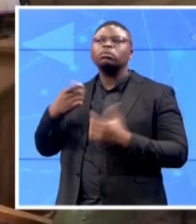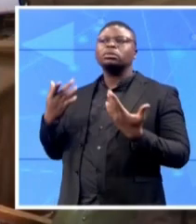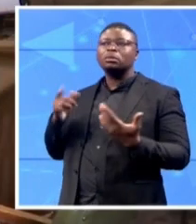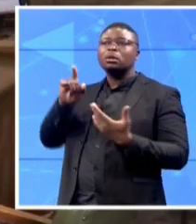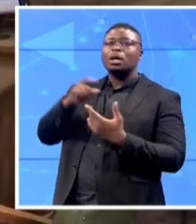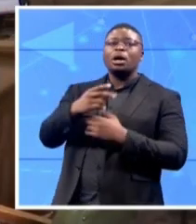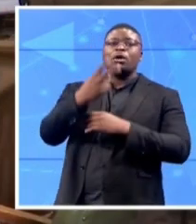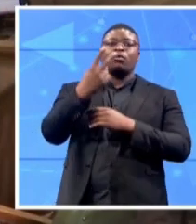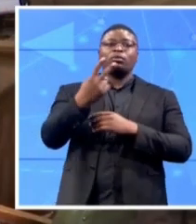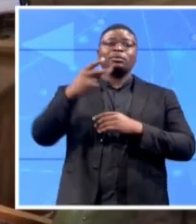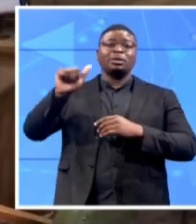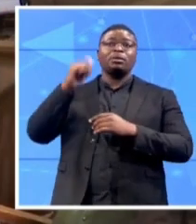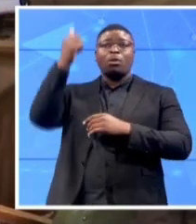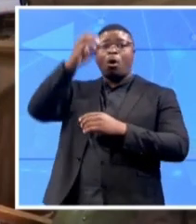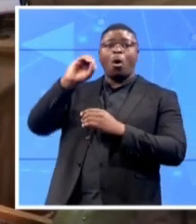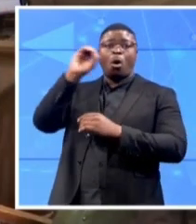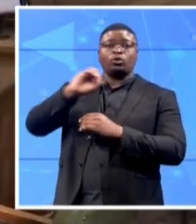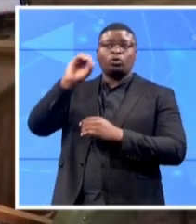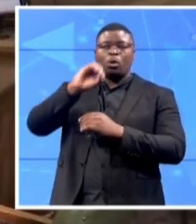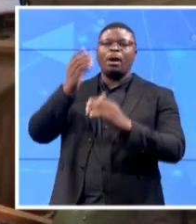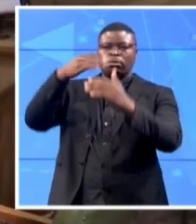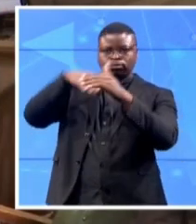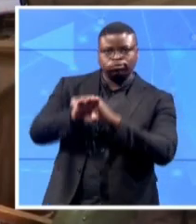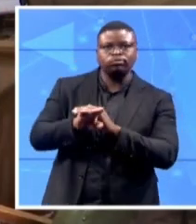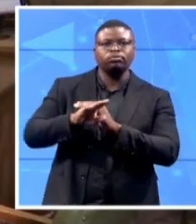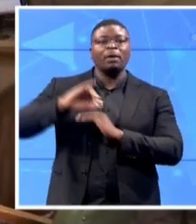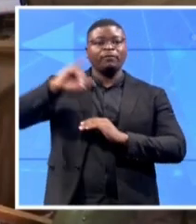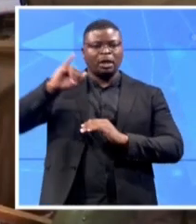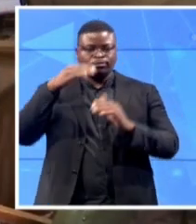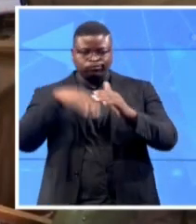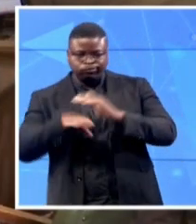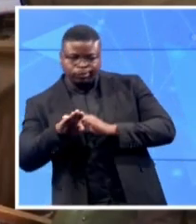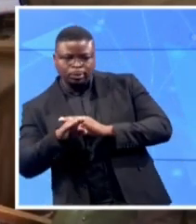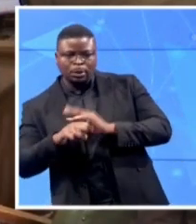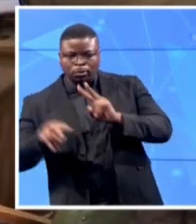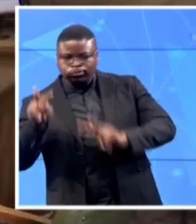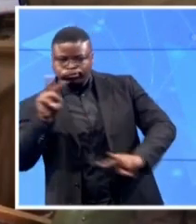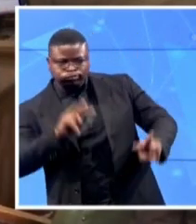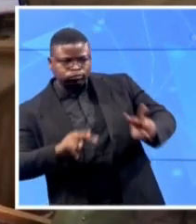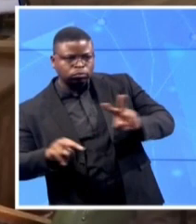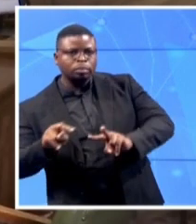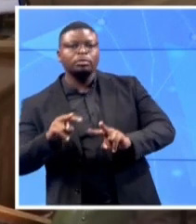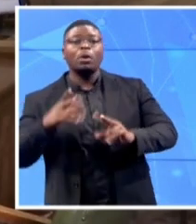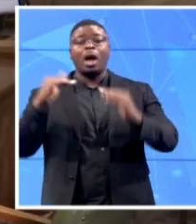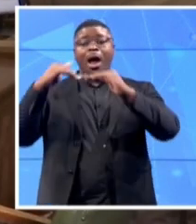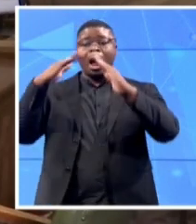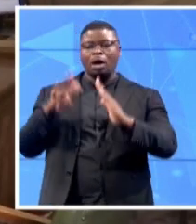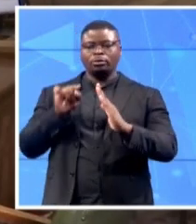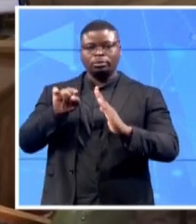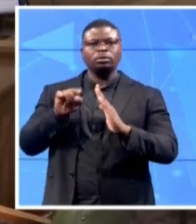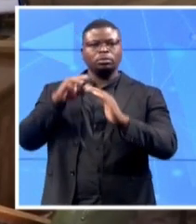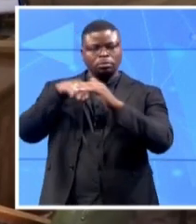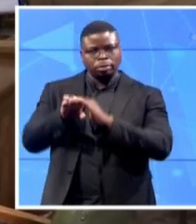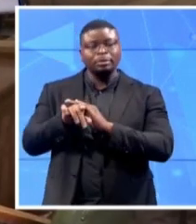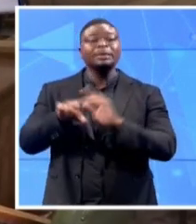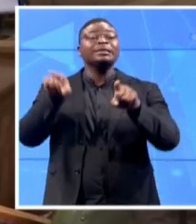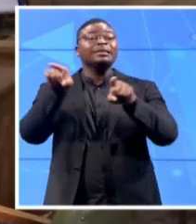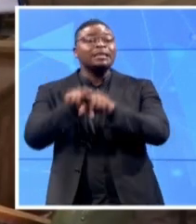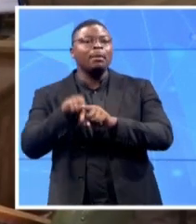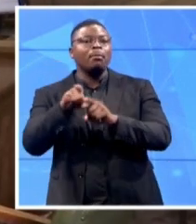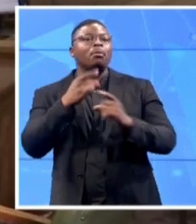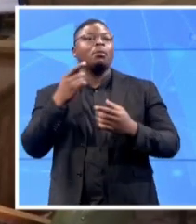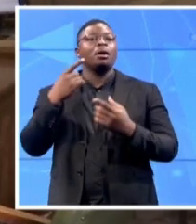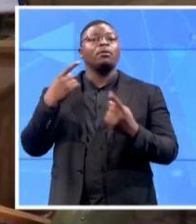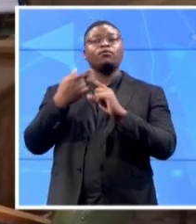alleged the actual incident took place, and he's been, giving evidence in chief and then been cross-examined